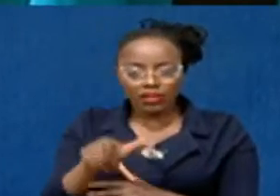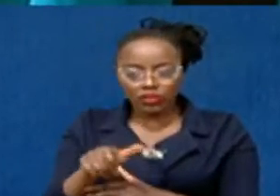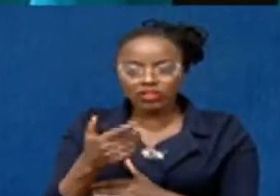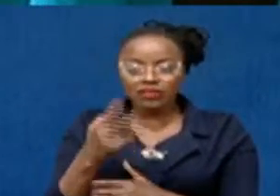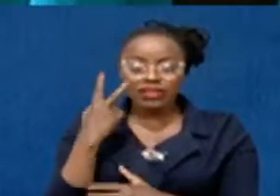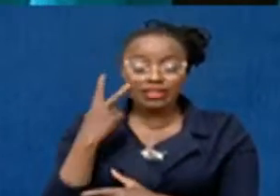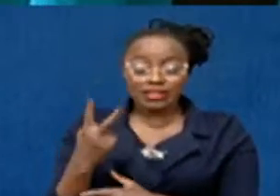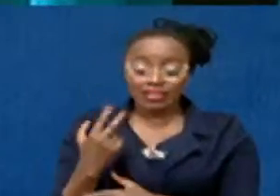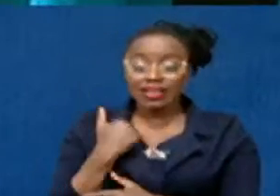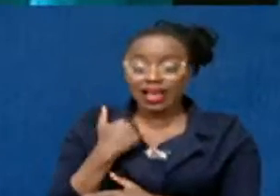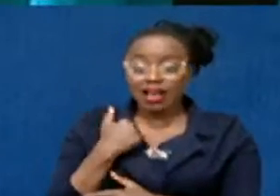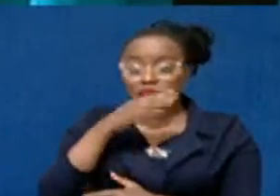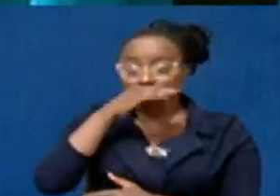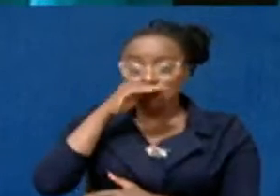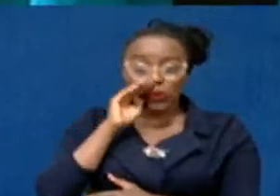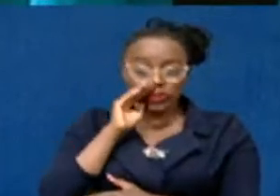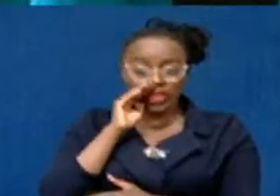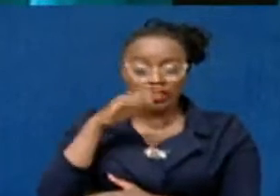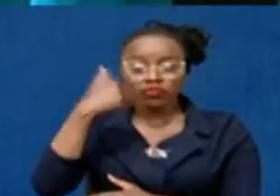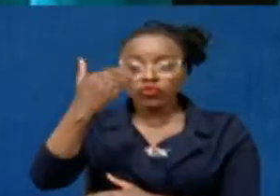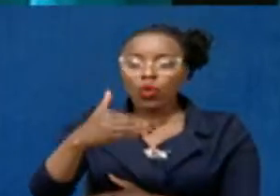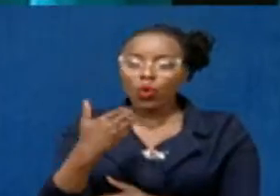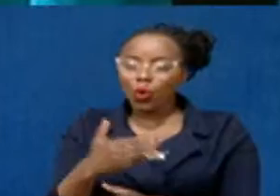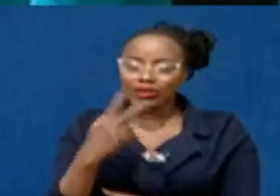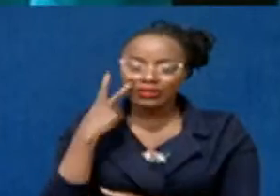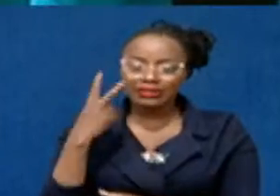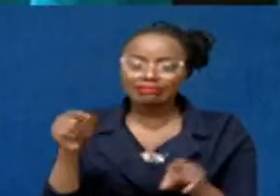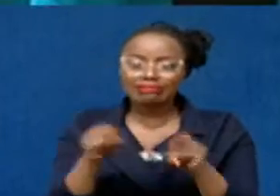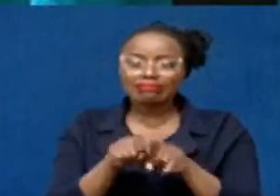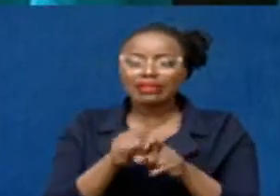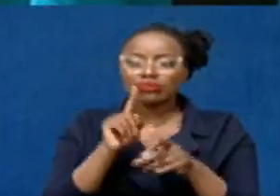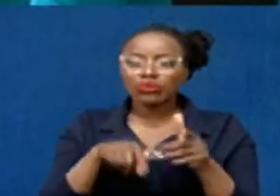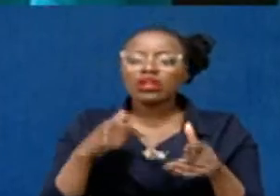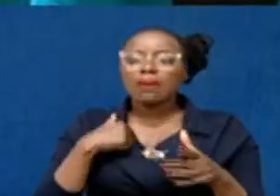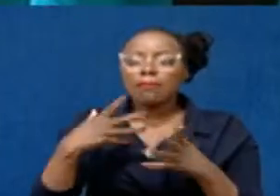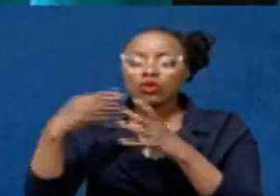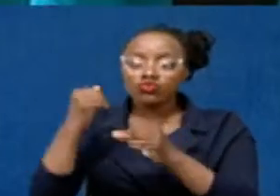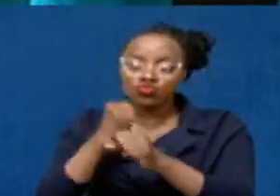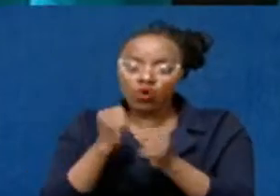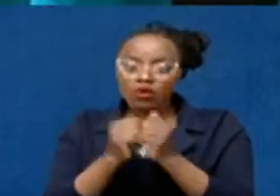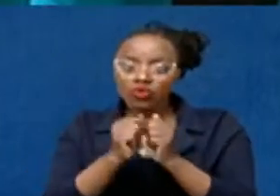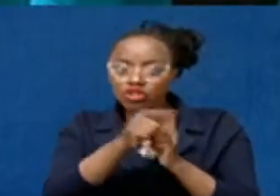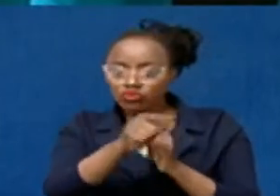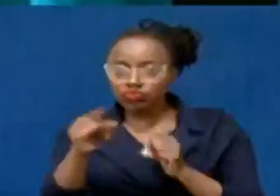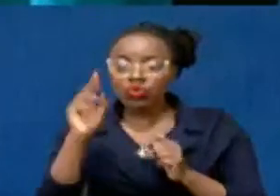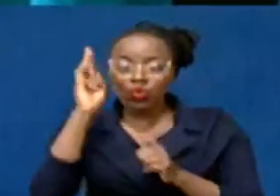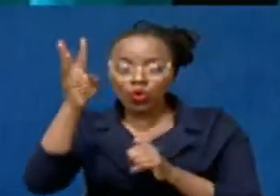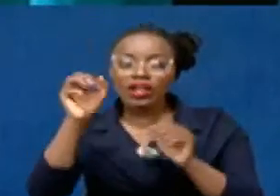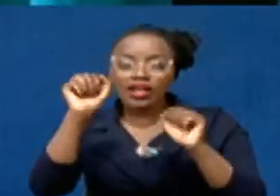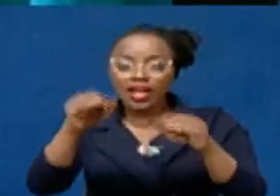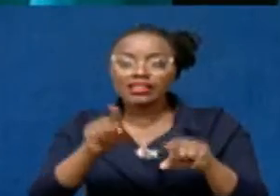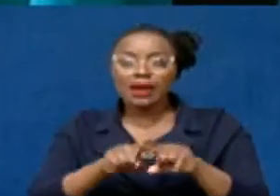He sounds like, he's always sounding like, I'm going to work with you, but